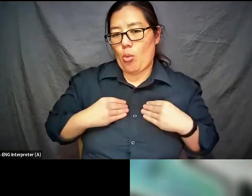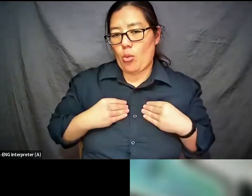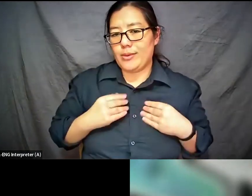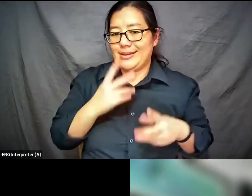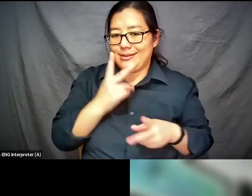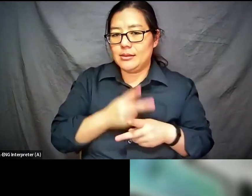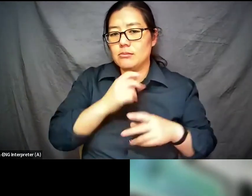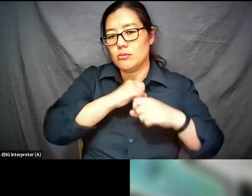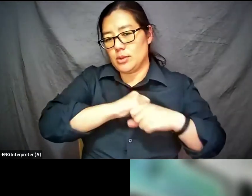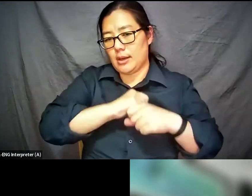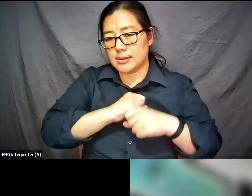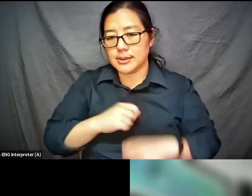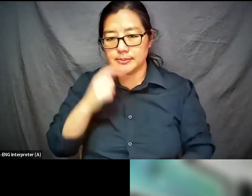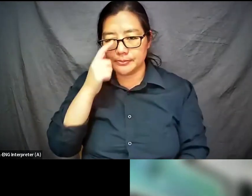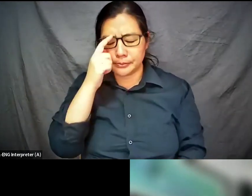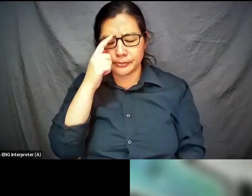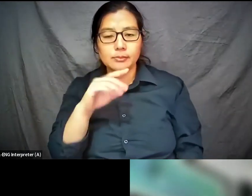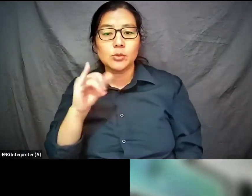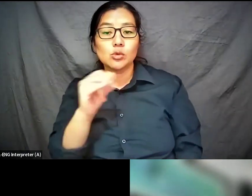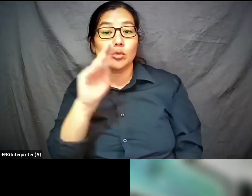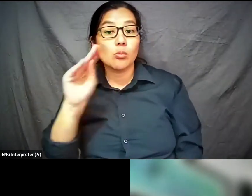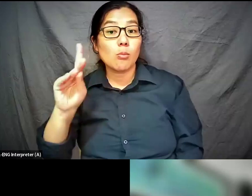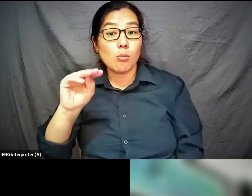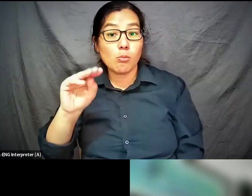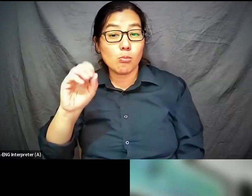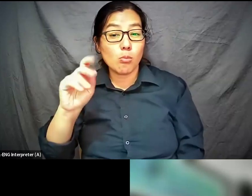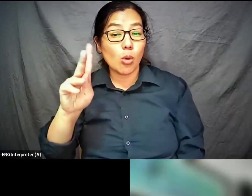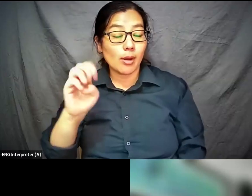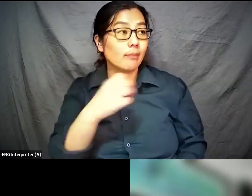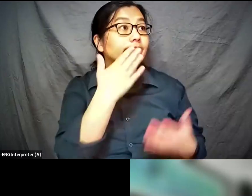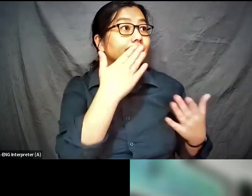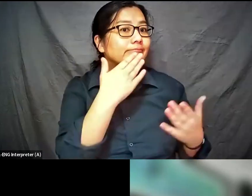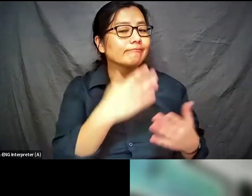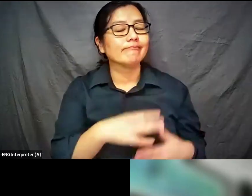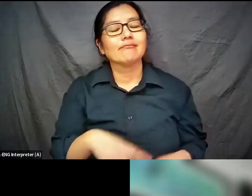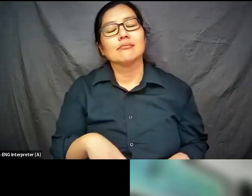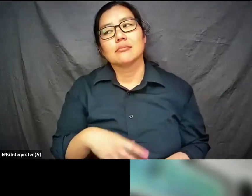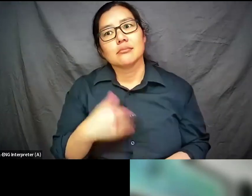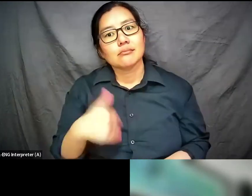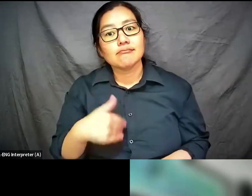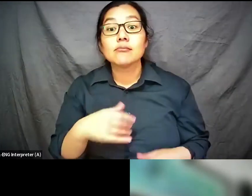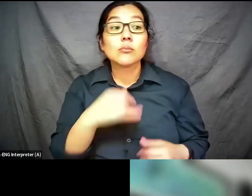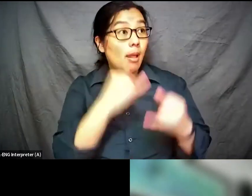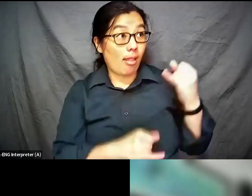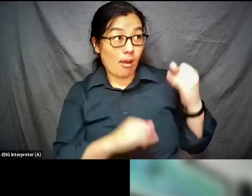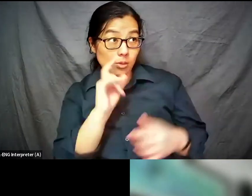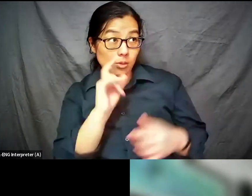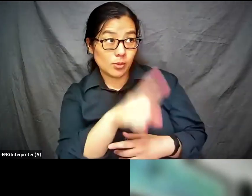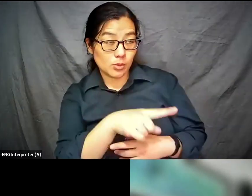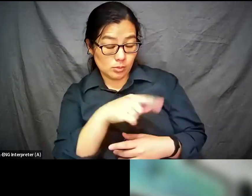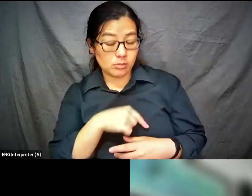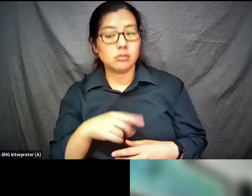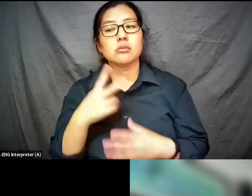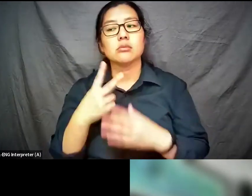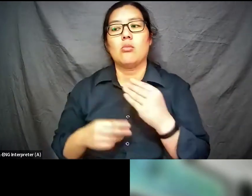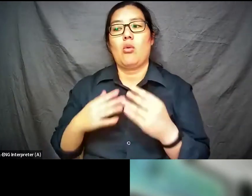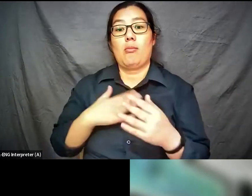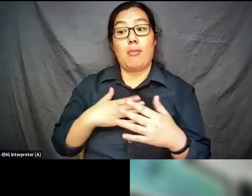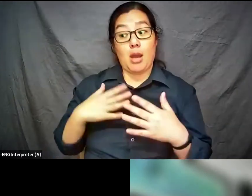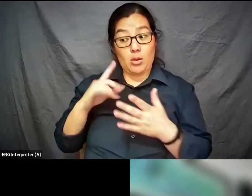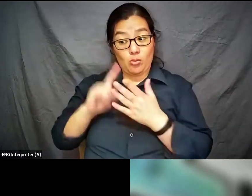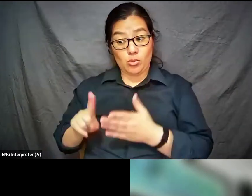to the creation of the Triple Cripples was just watching TV, taking in so much media and recognizing that there was something